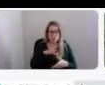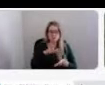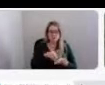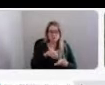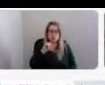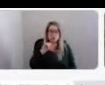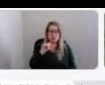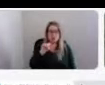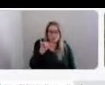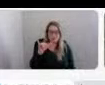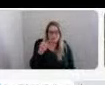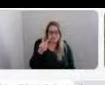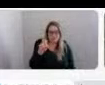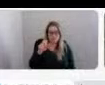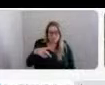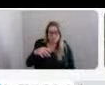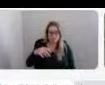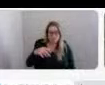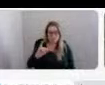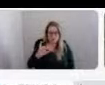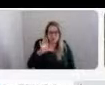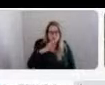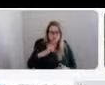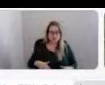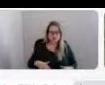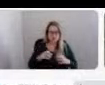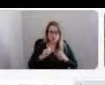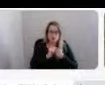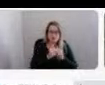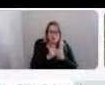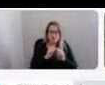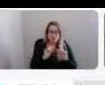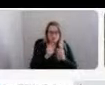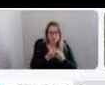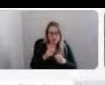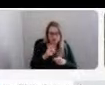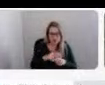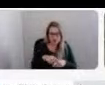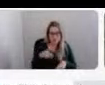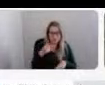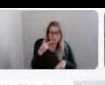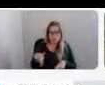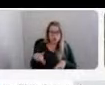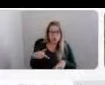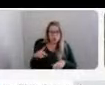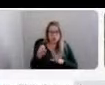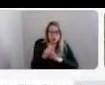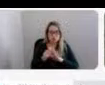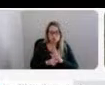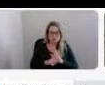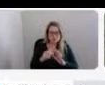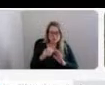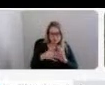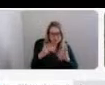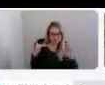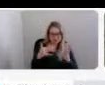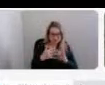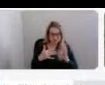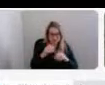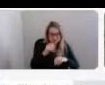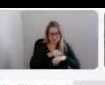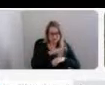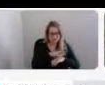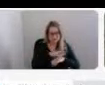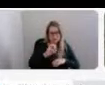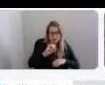does today citizens want competitive districts and a purple state please study these submitted maps and make the changes needed to